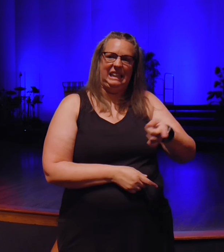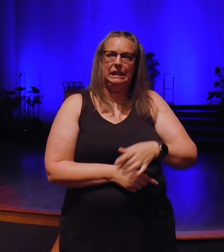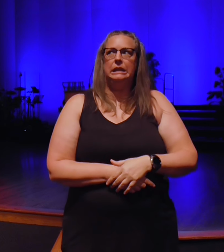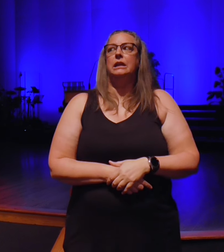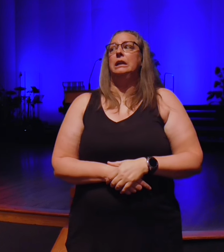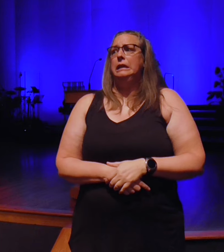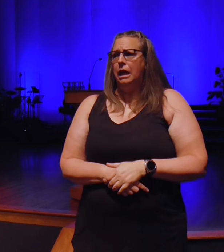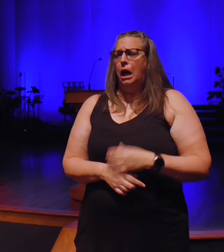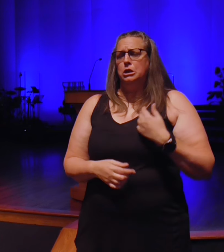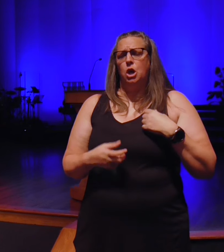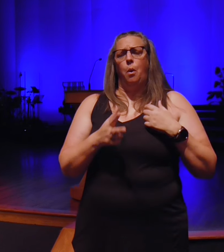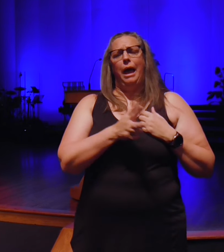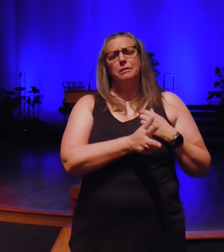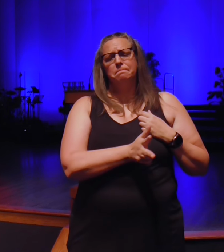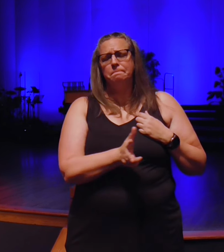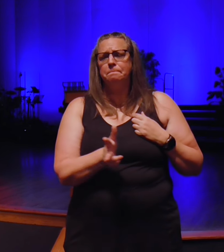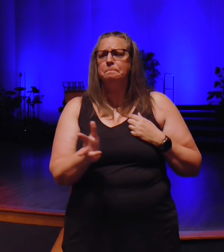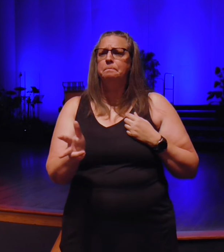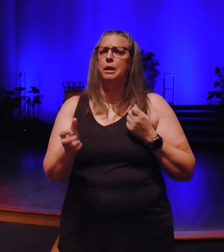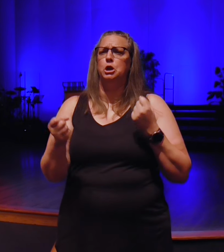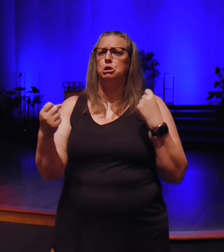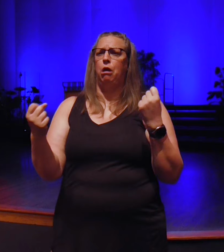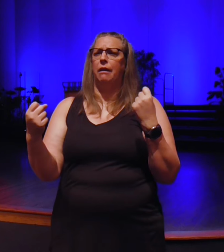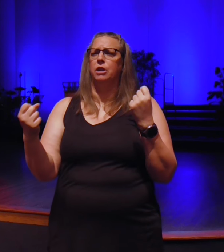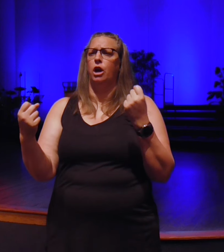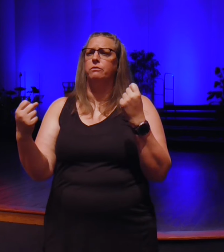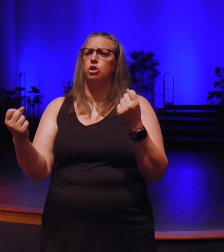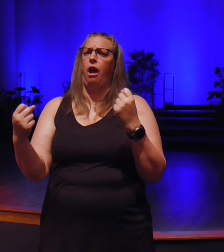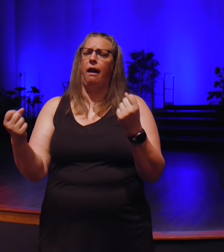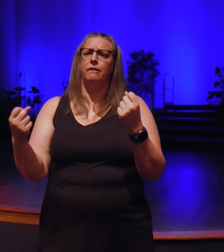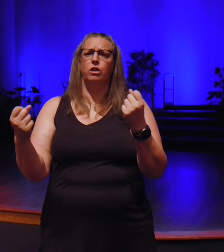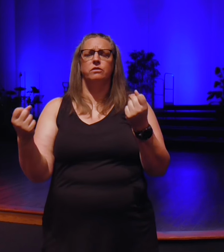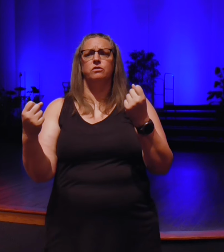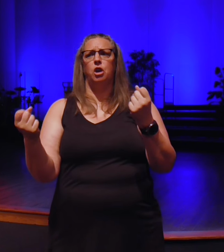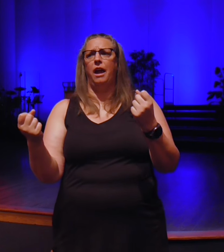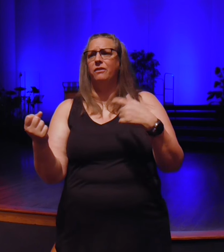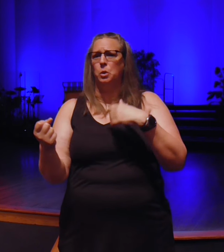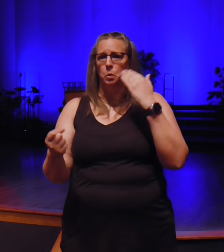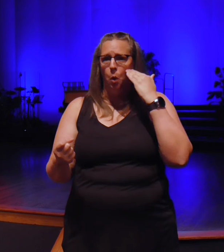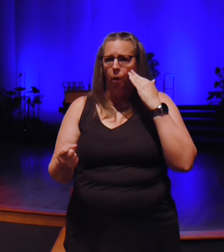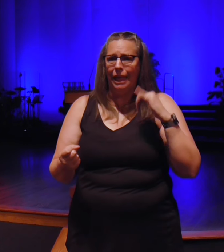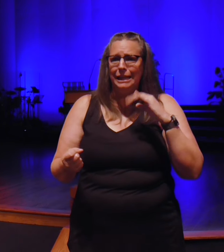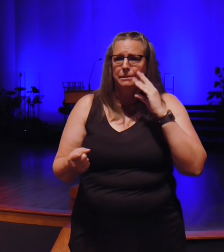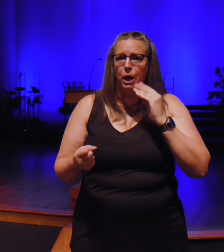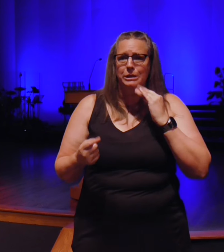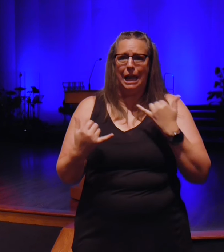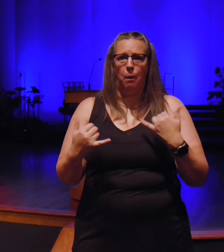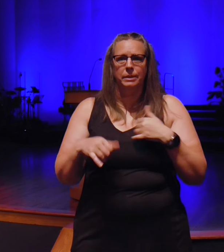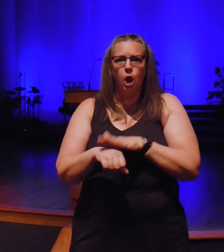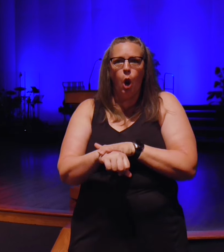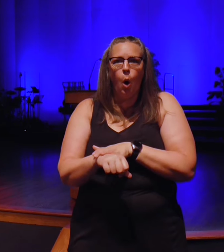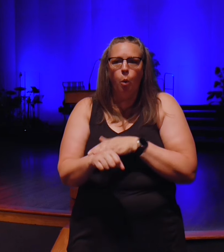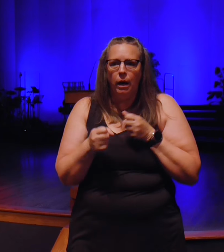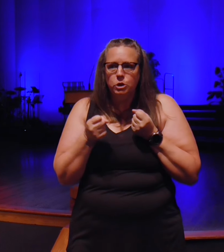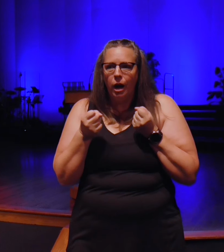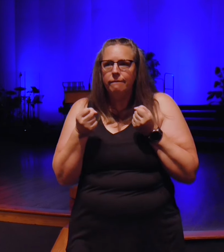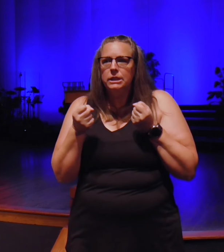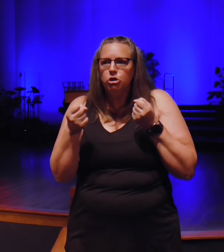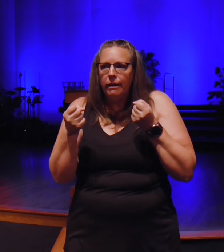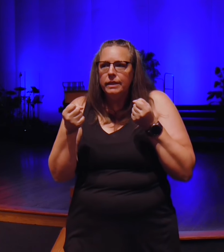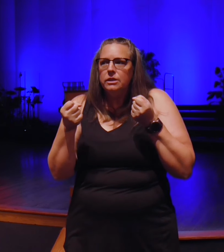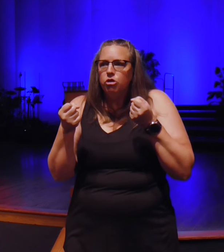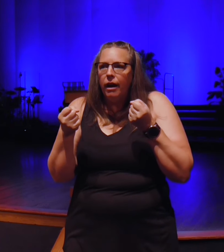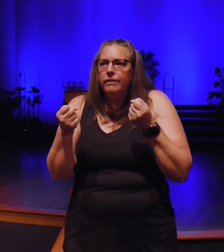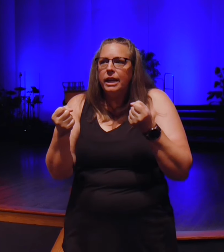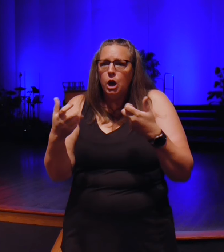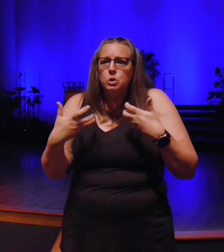And I'm driving away from the scene of me receiving the ticket. And you ever have that experience? I'm driving really slow because I don't want to get pulled over again. Life